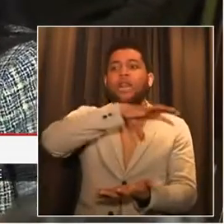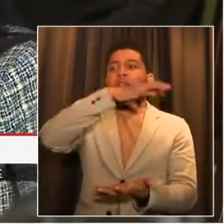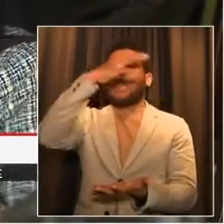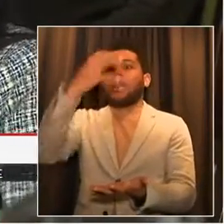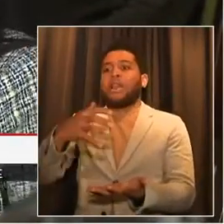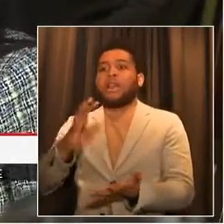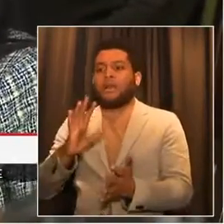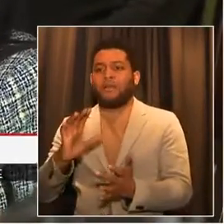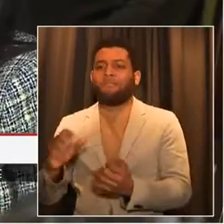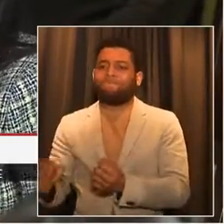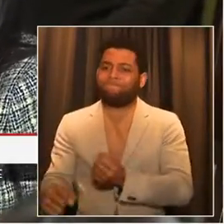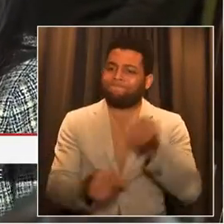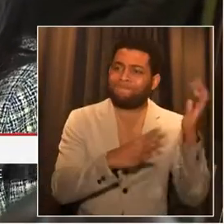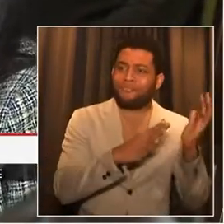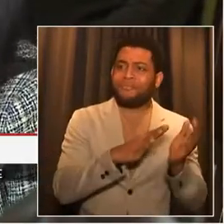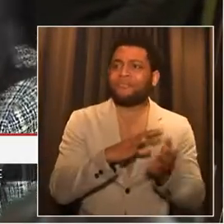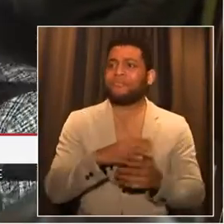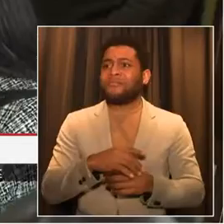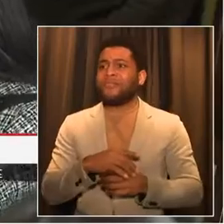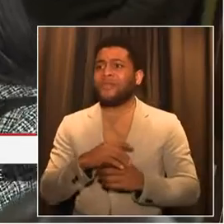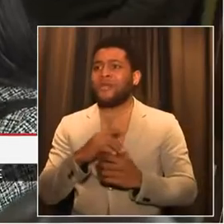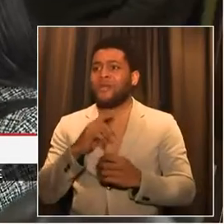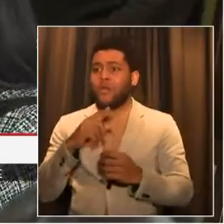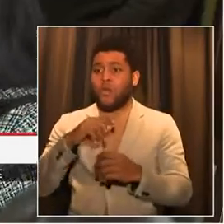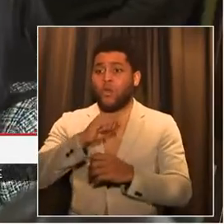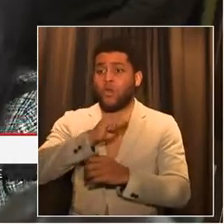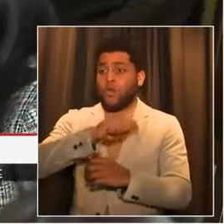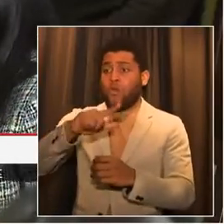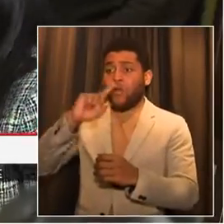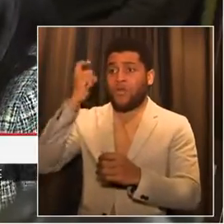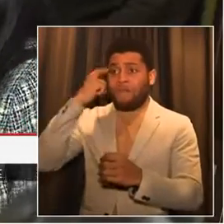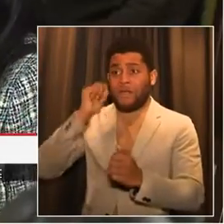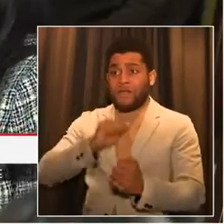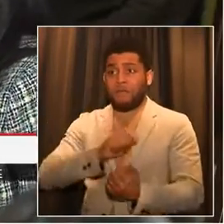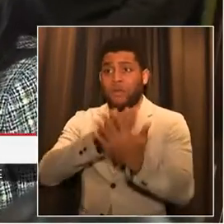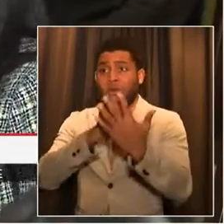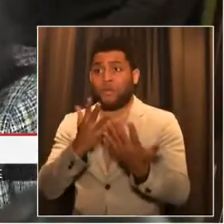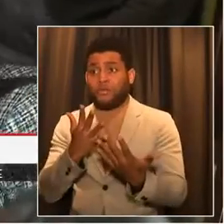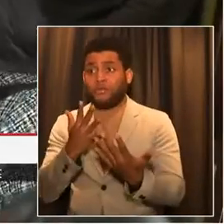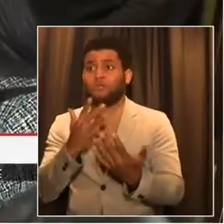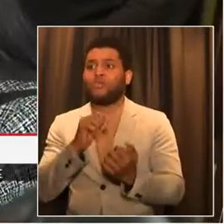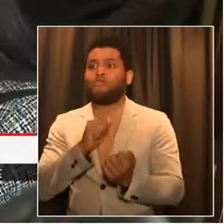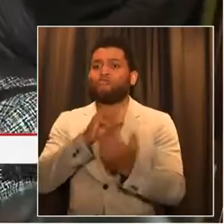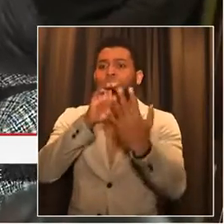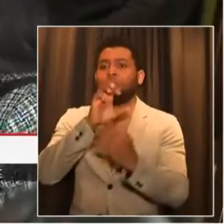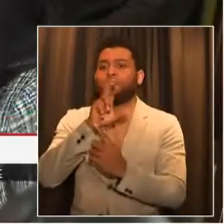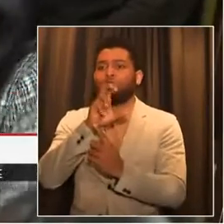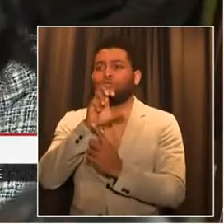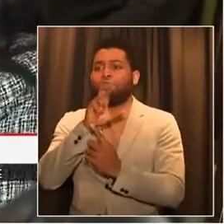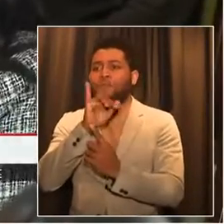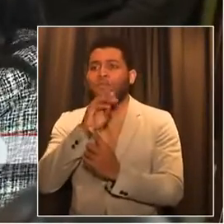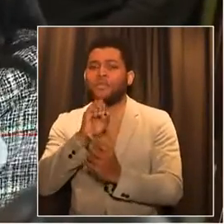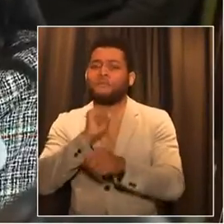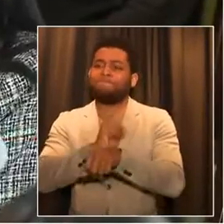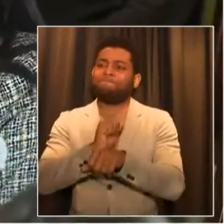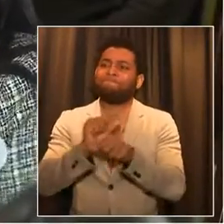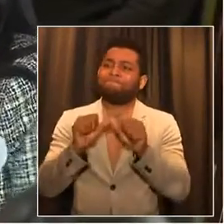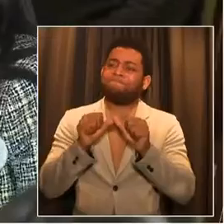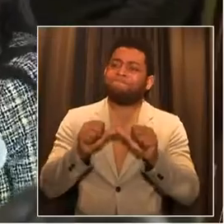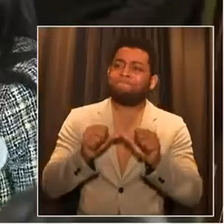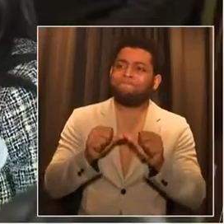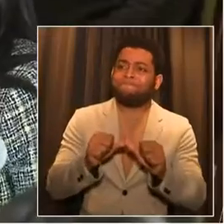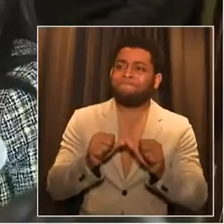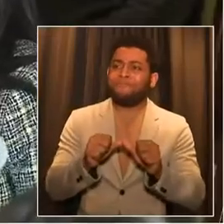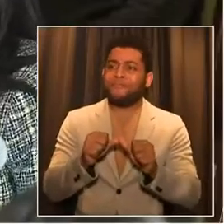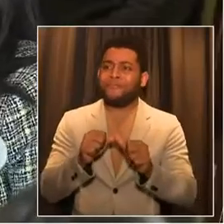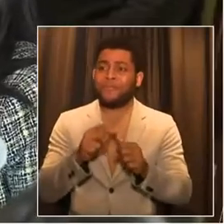a real whole of government approach to addressing crime. And so that work is ongoing and really folding into the work that